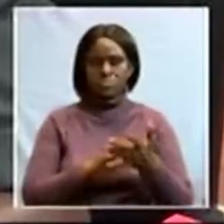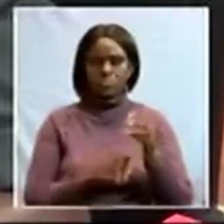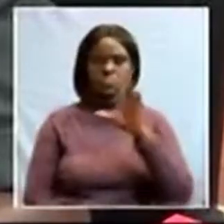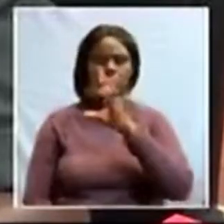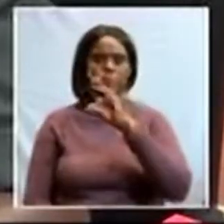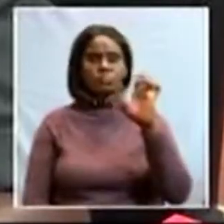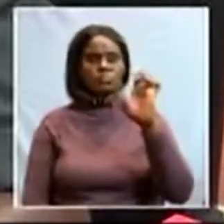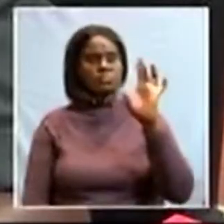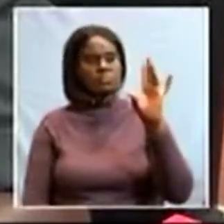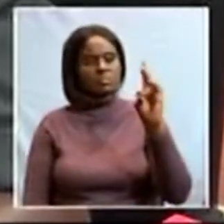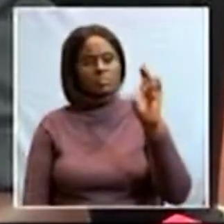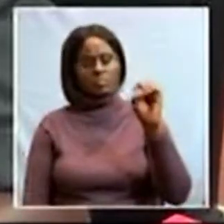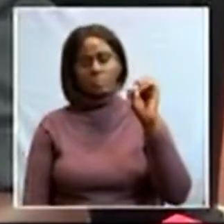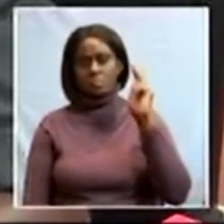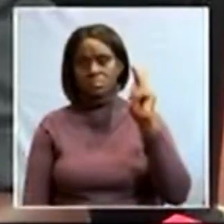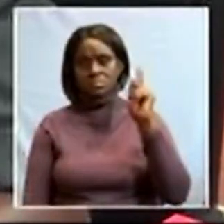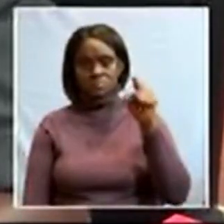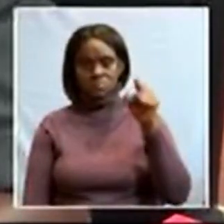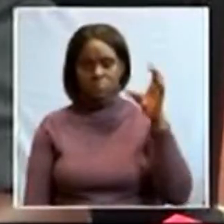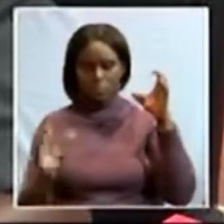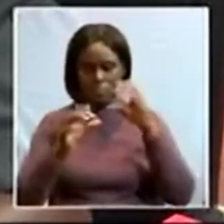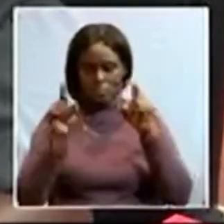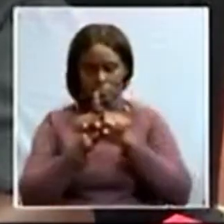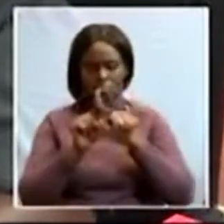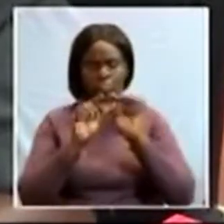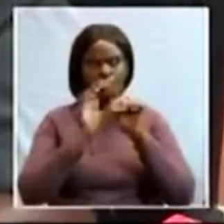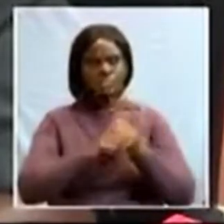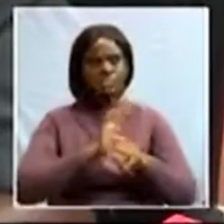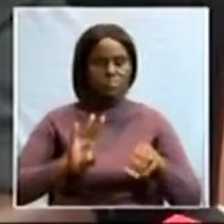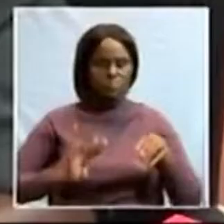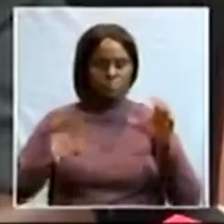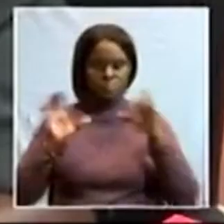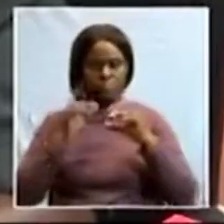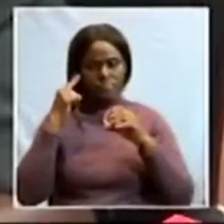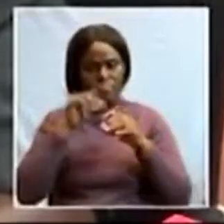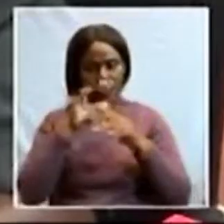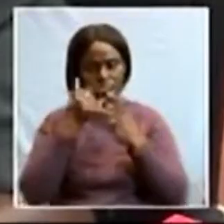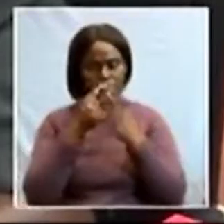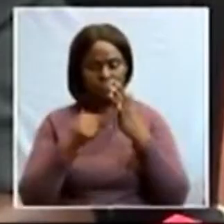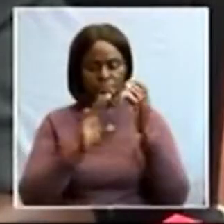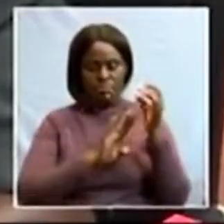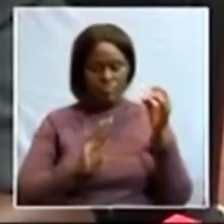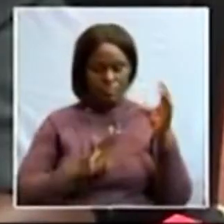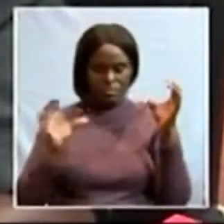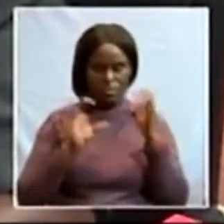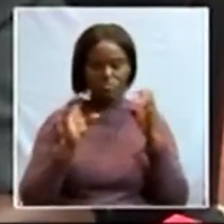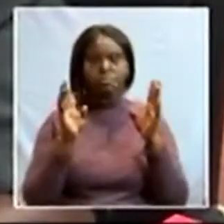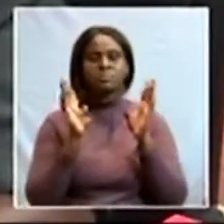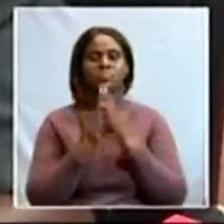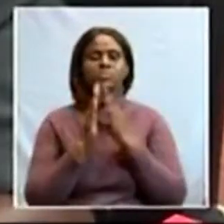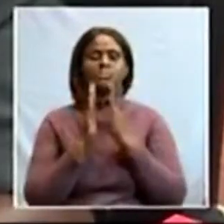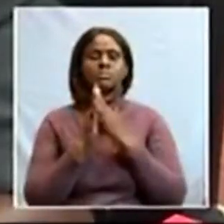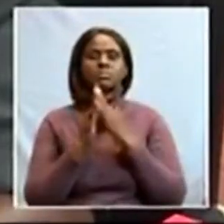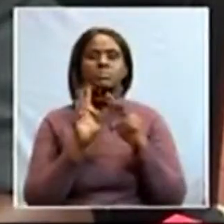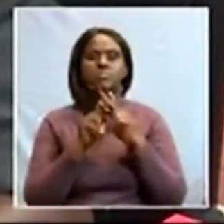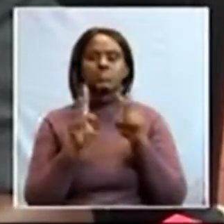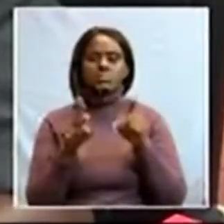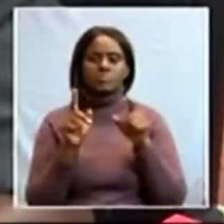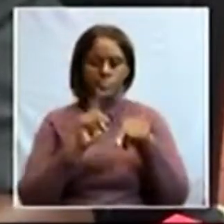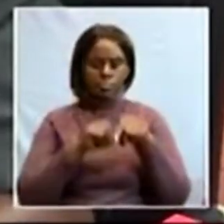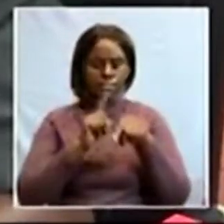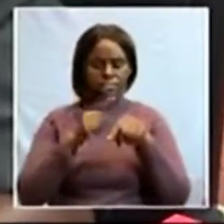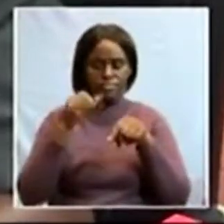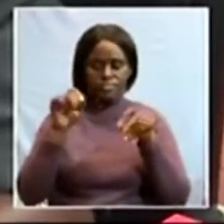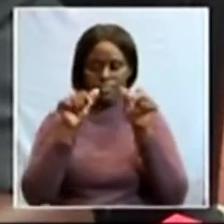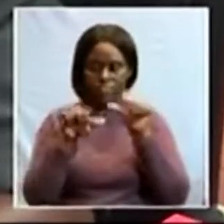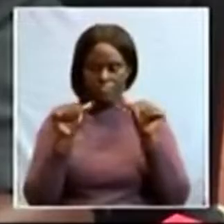30,770 kwacha to the council and the body committee for board committee meetings. Chair, during the time